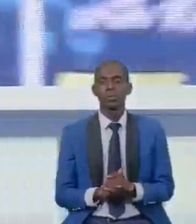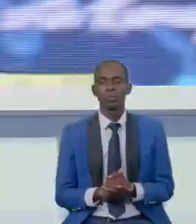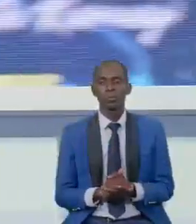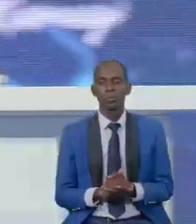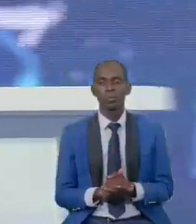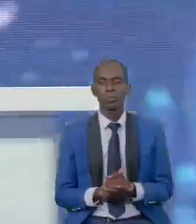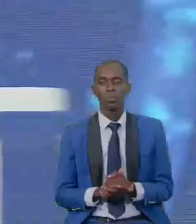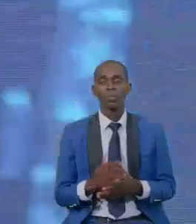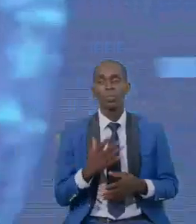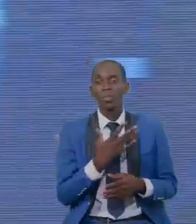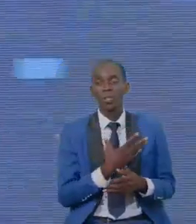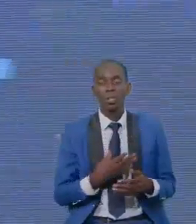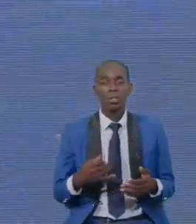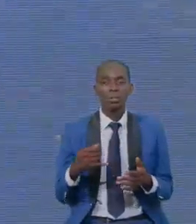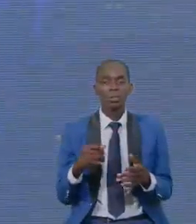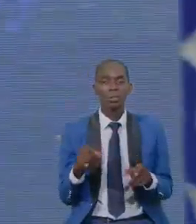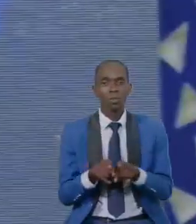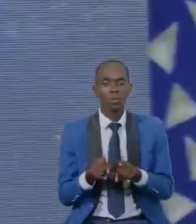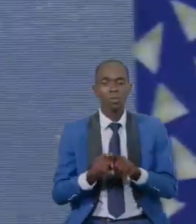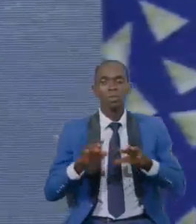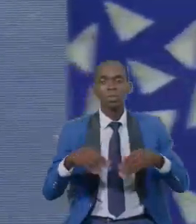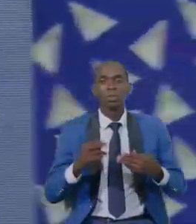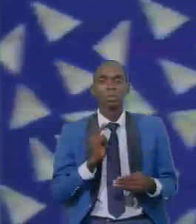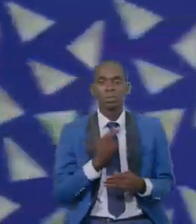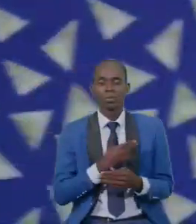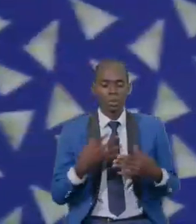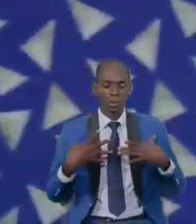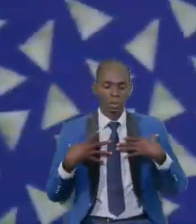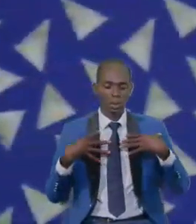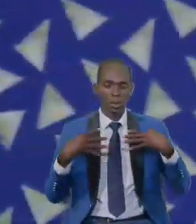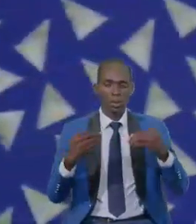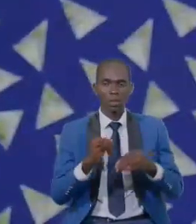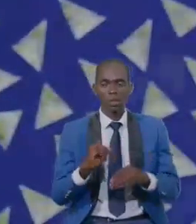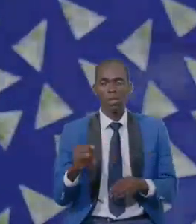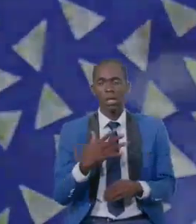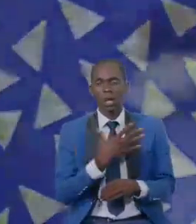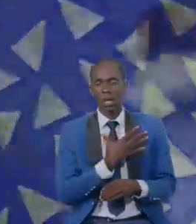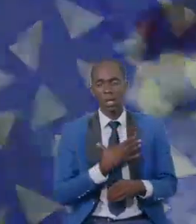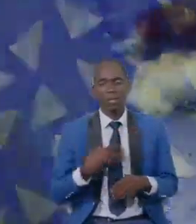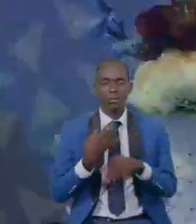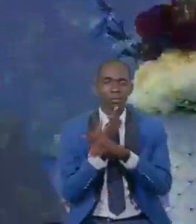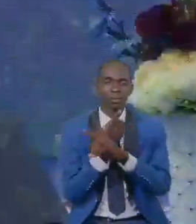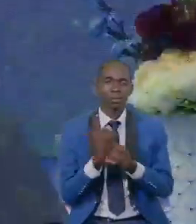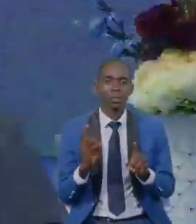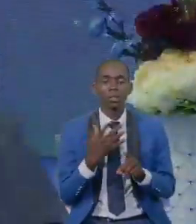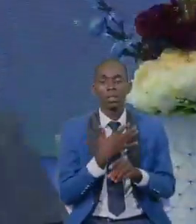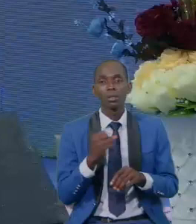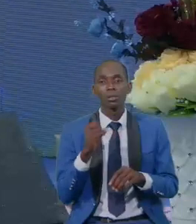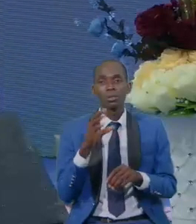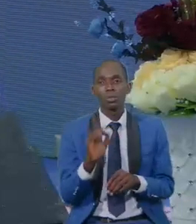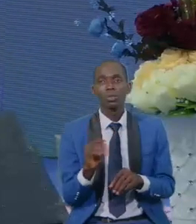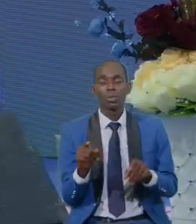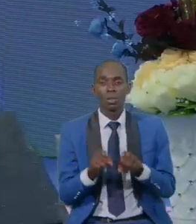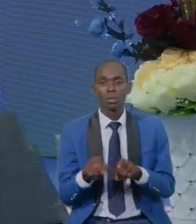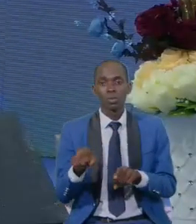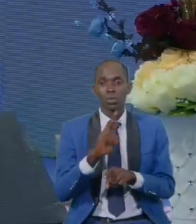And it also gives us healing and deliverance. And so, as you are here